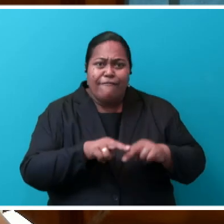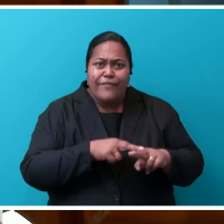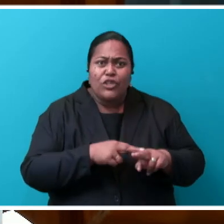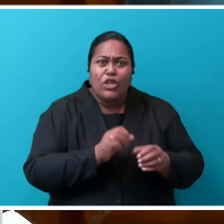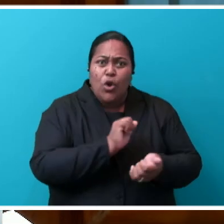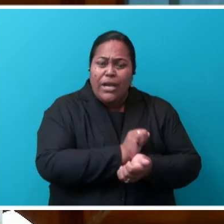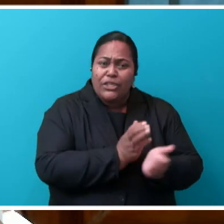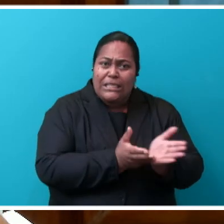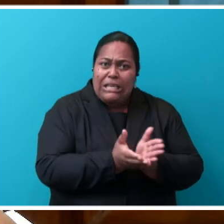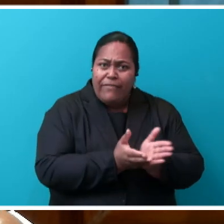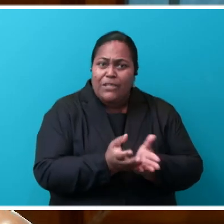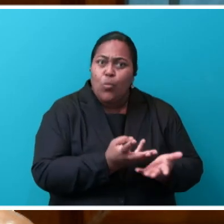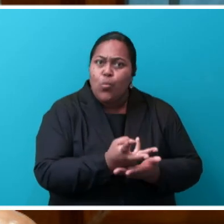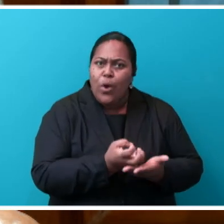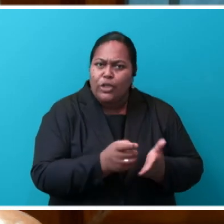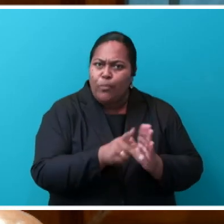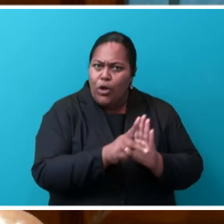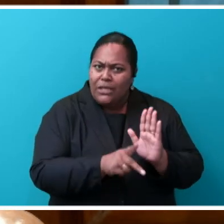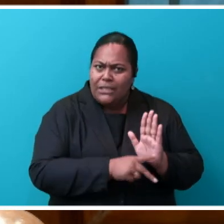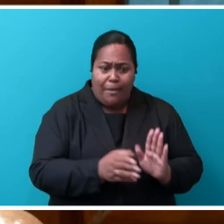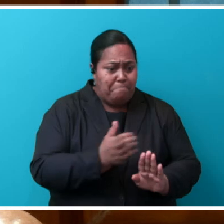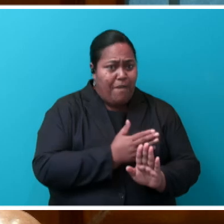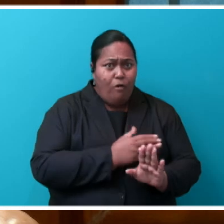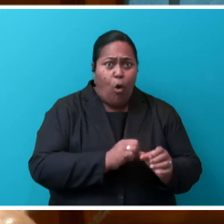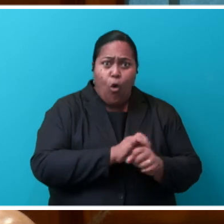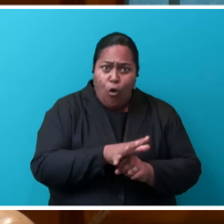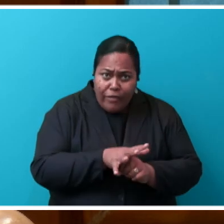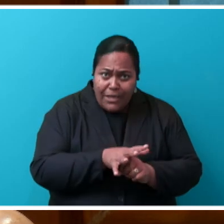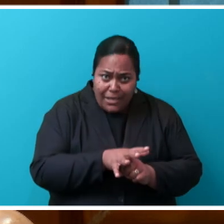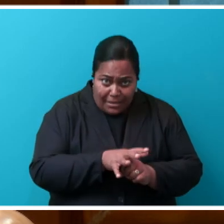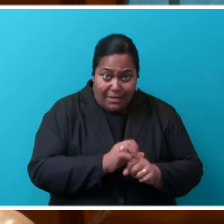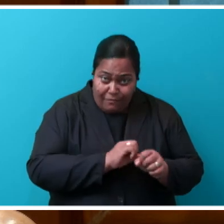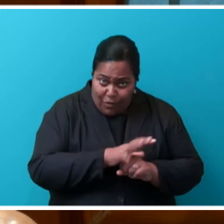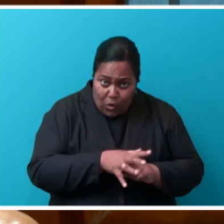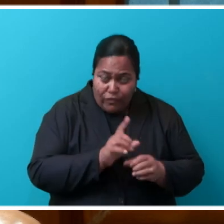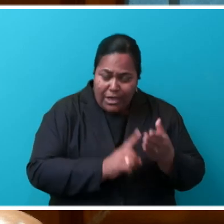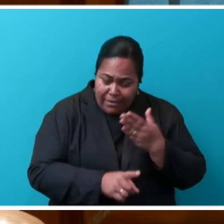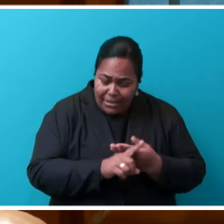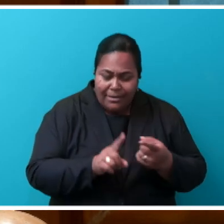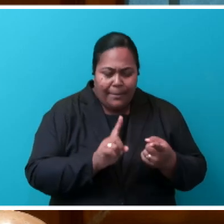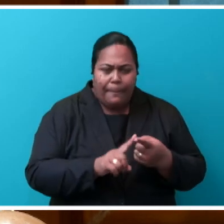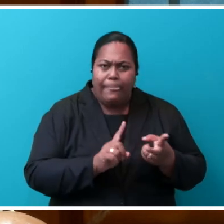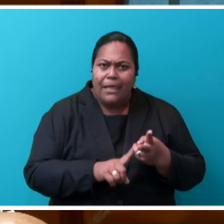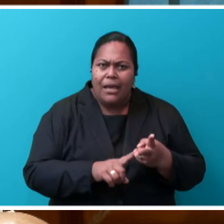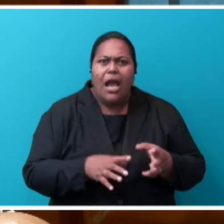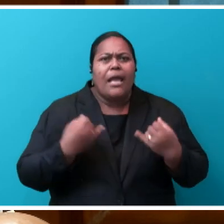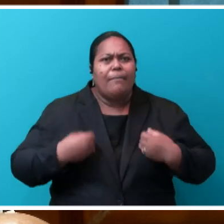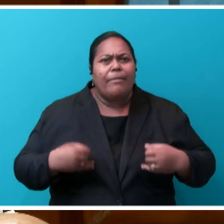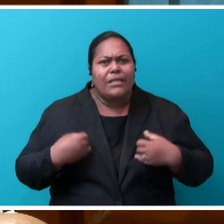policy, reflecting post-COVID-19 market conditions. Implementation follows a phased